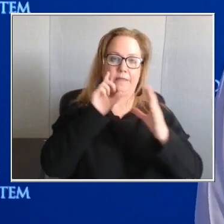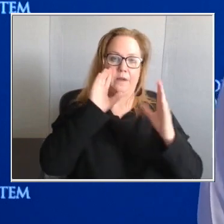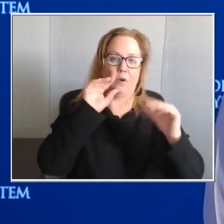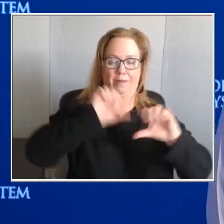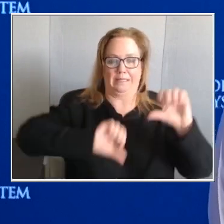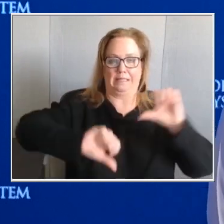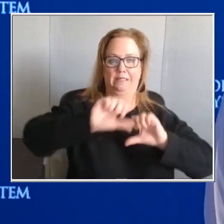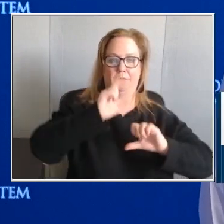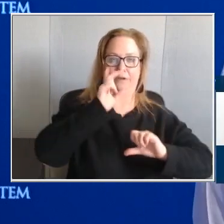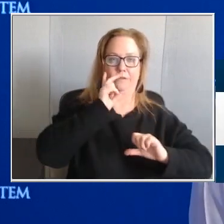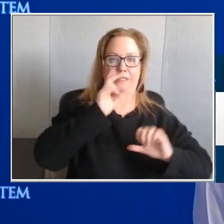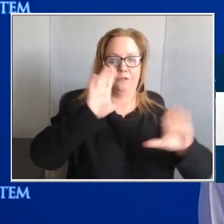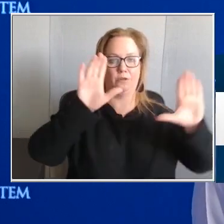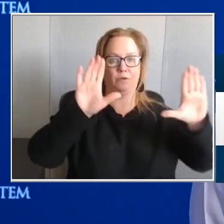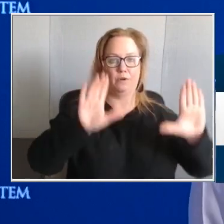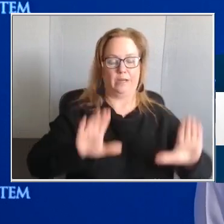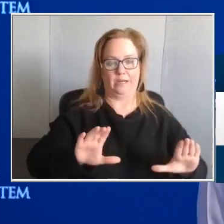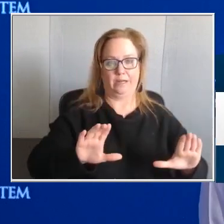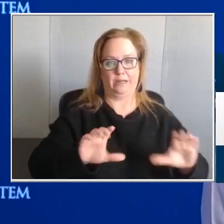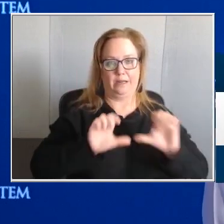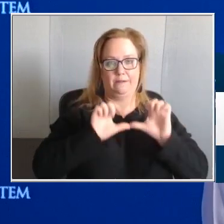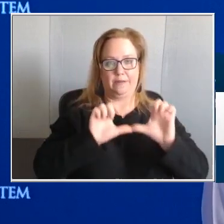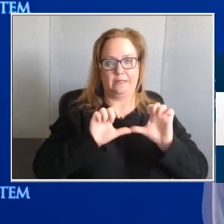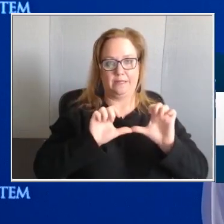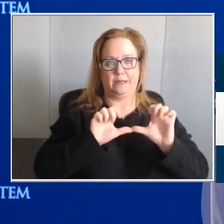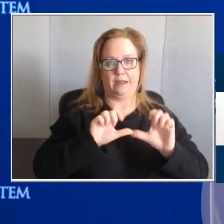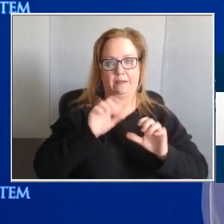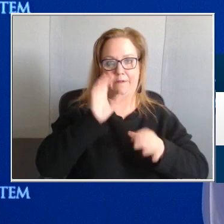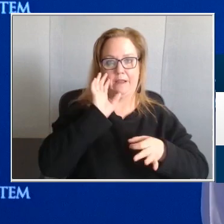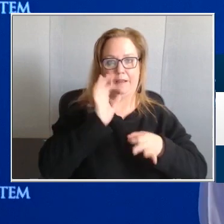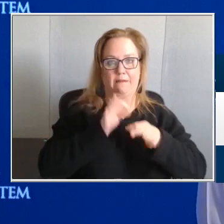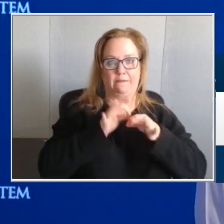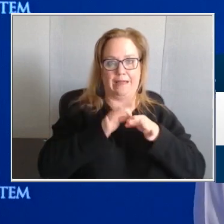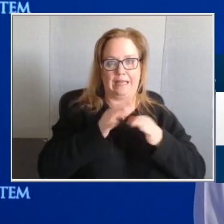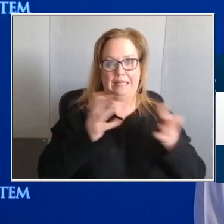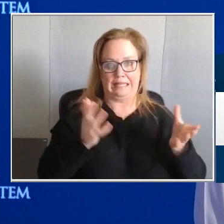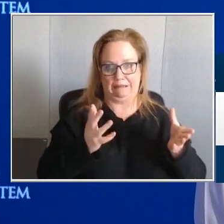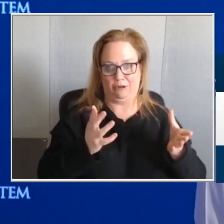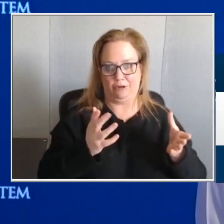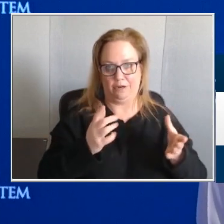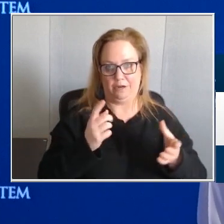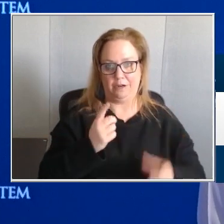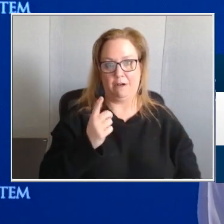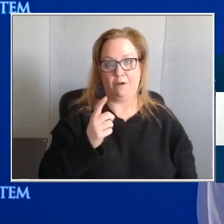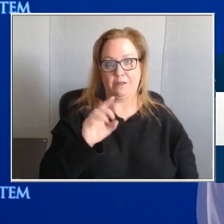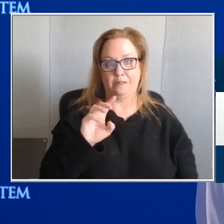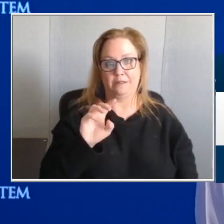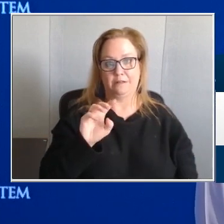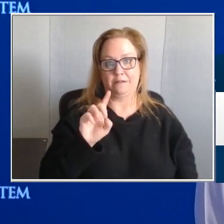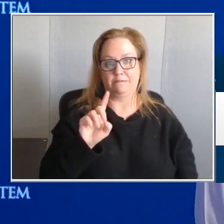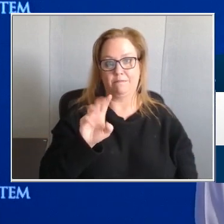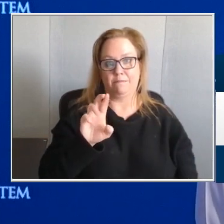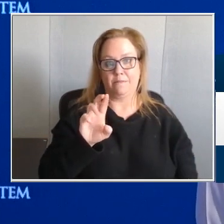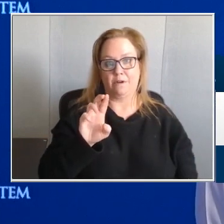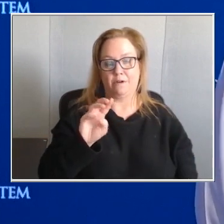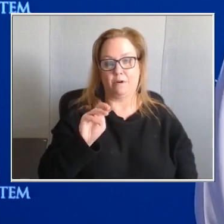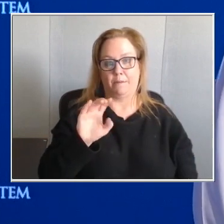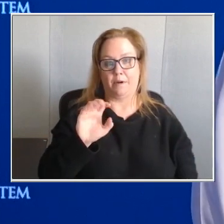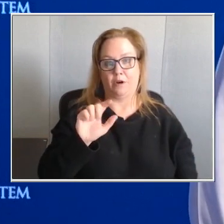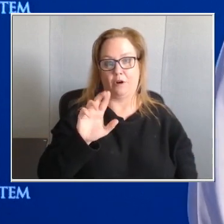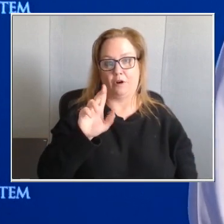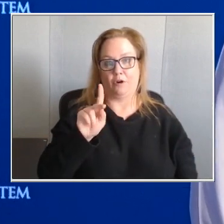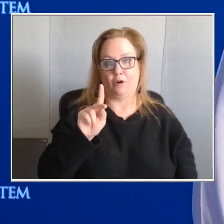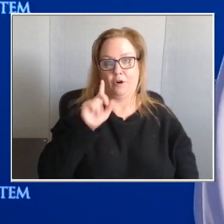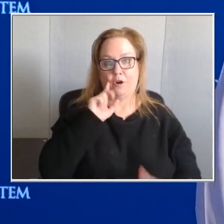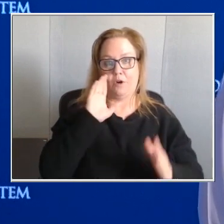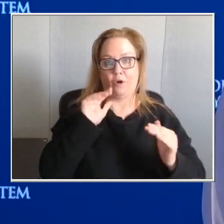two great cases of continuing to have faith here, and then always, as Dr. McGurk talked about, hope and science. We have